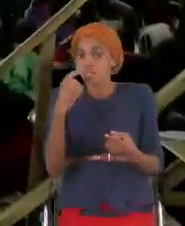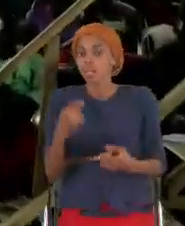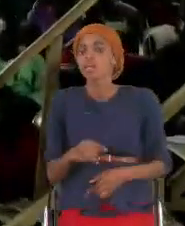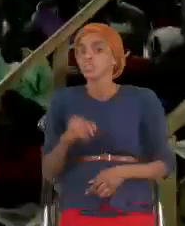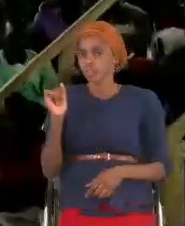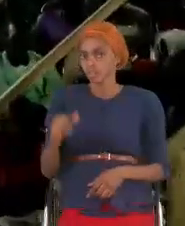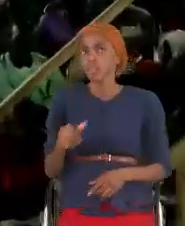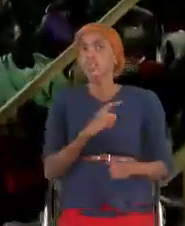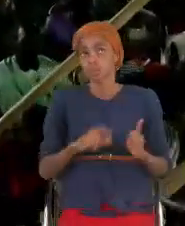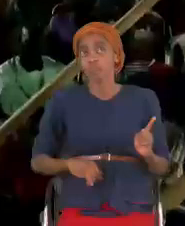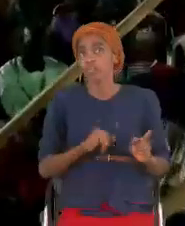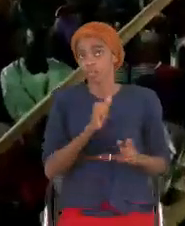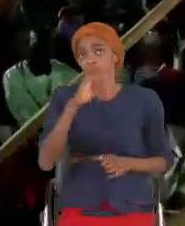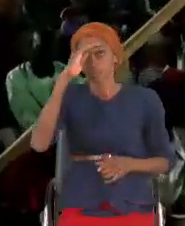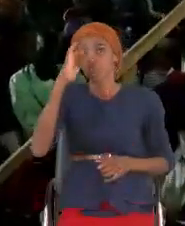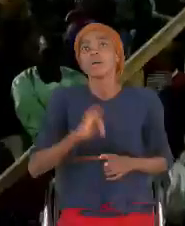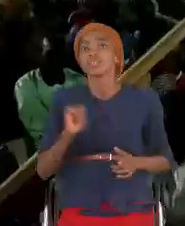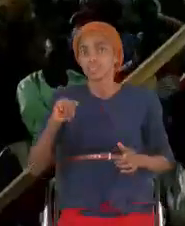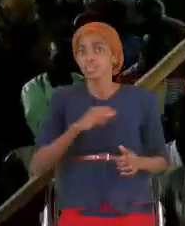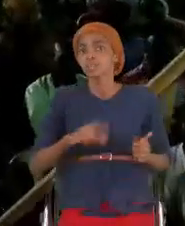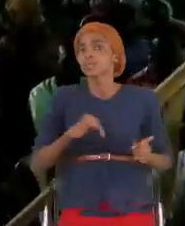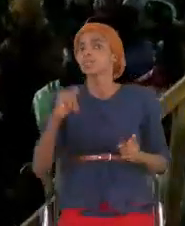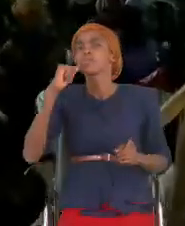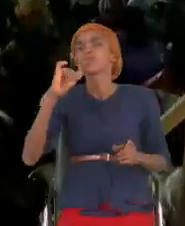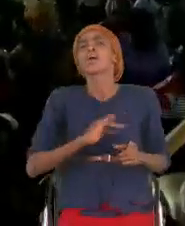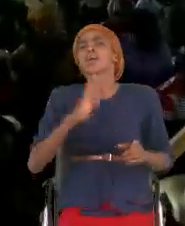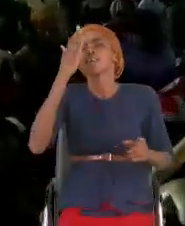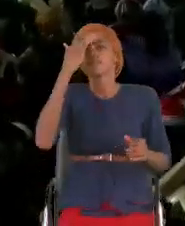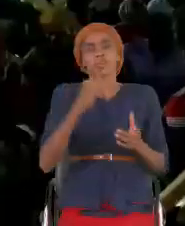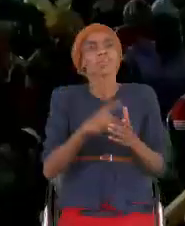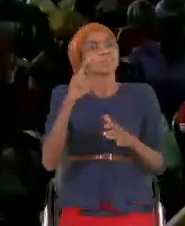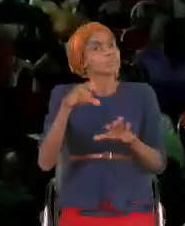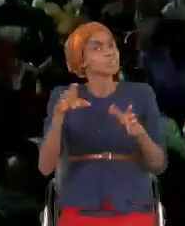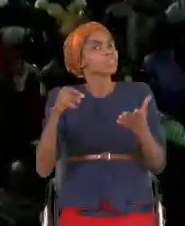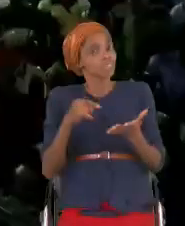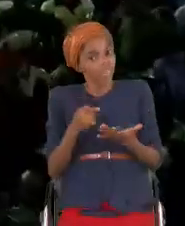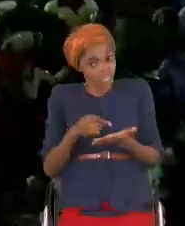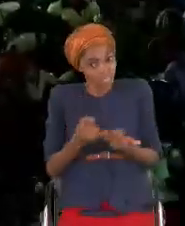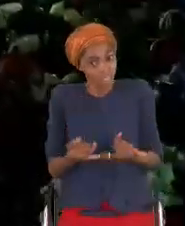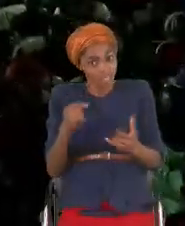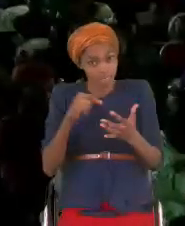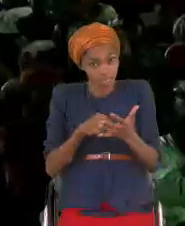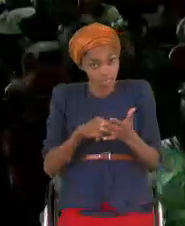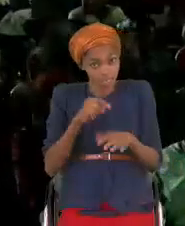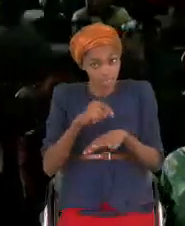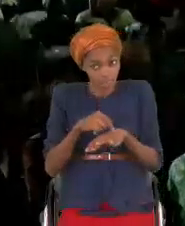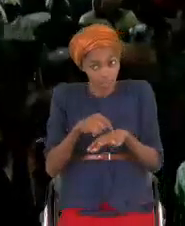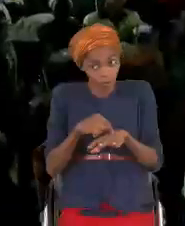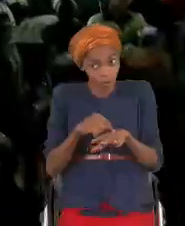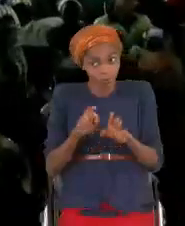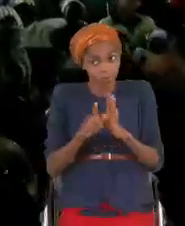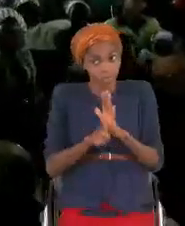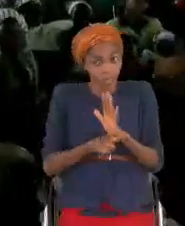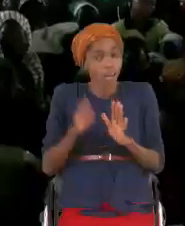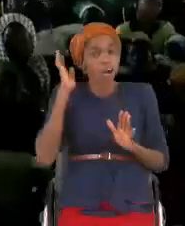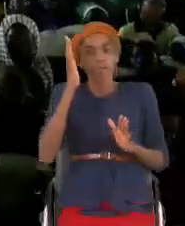man. Yes, Lord, I am the woman. And I know that today, this very hour, will bring liberation, will